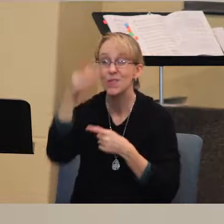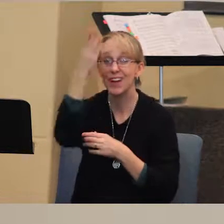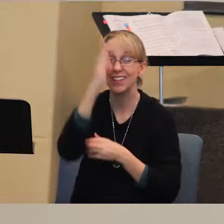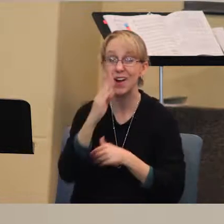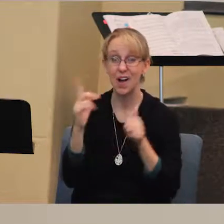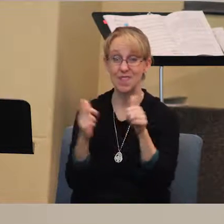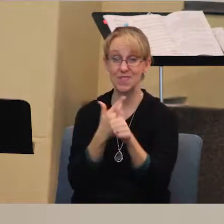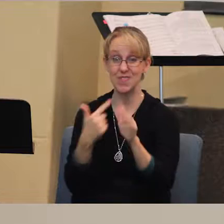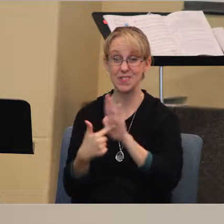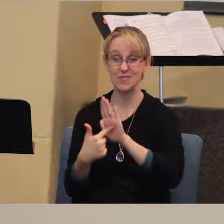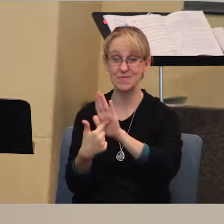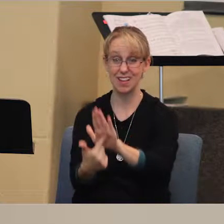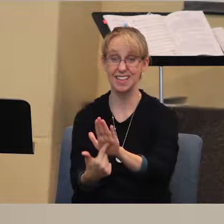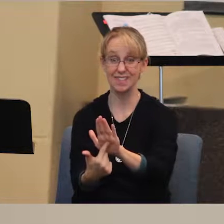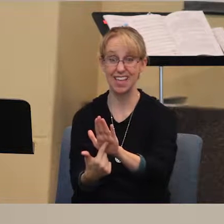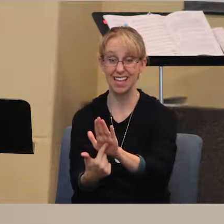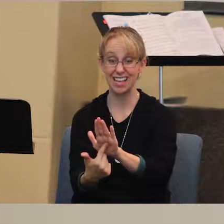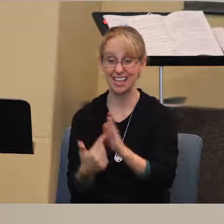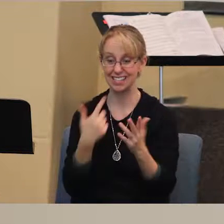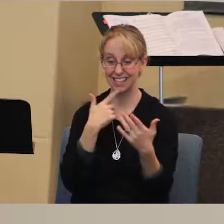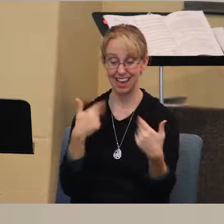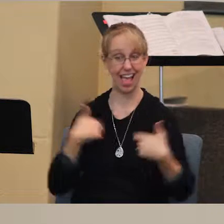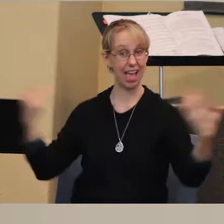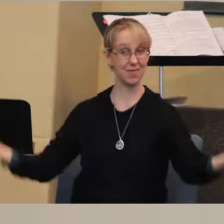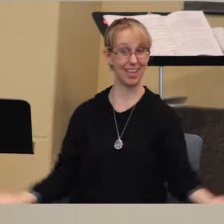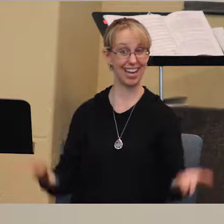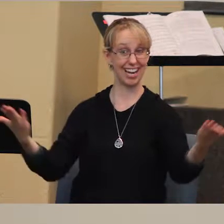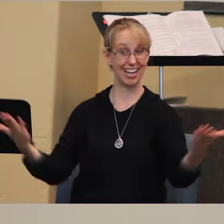first revealed, "I'm here."